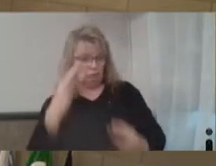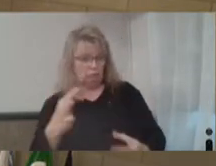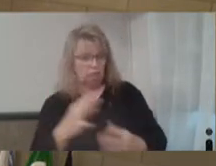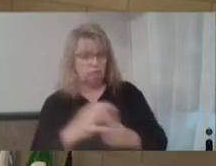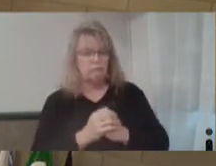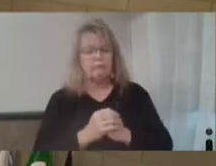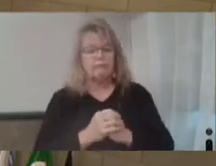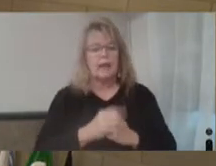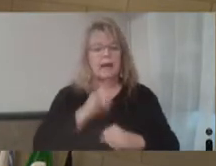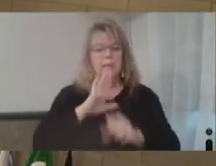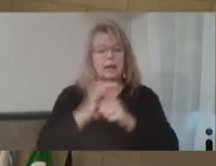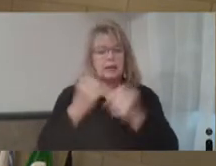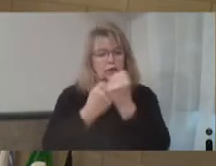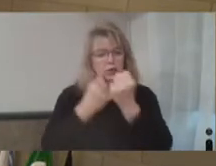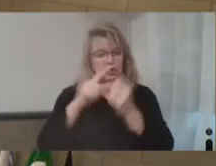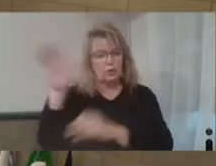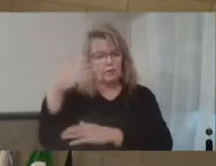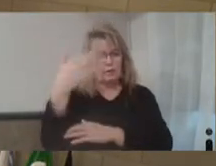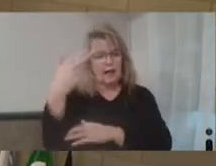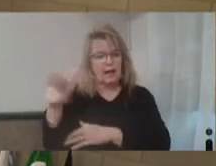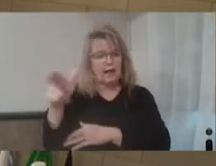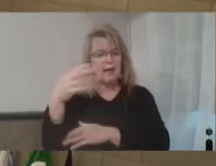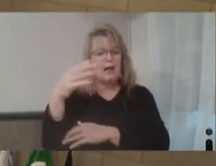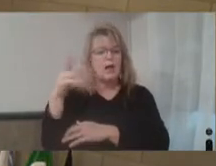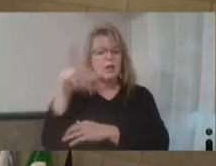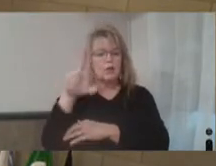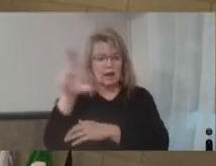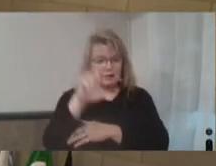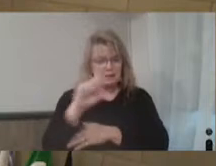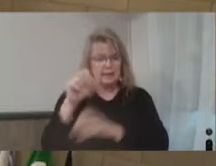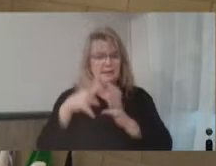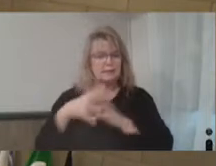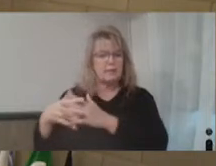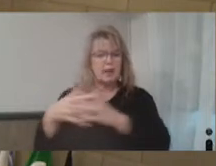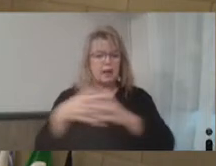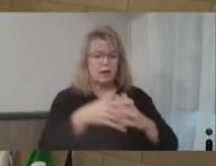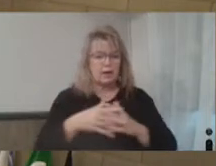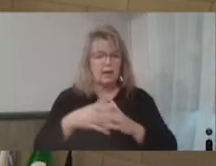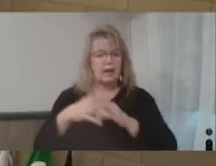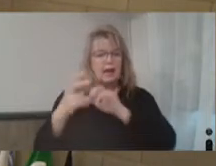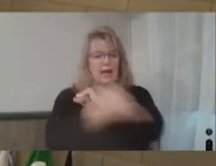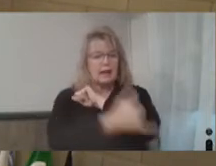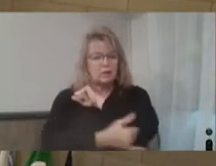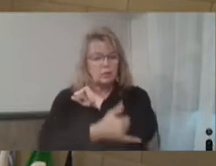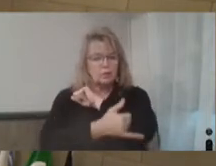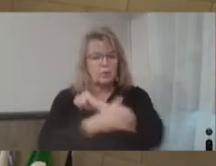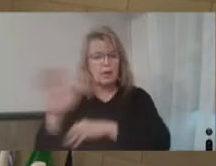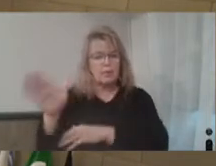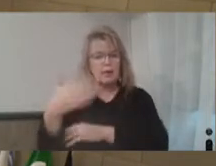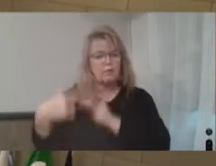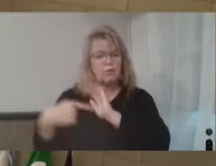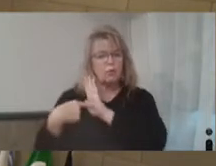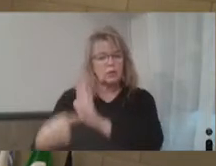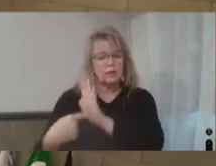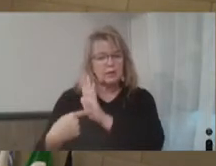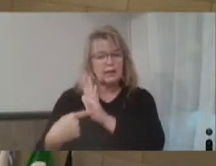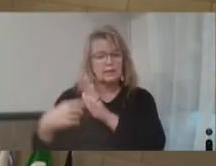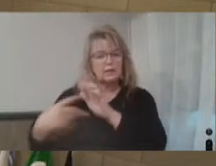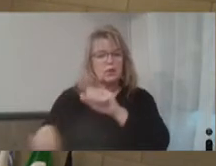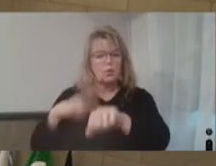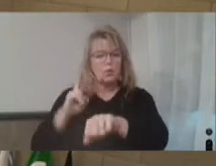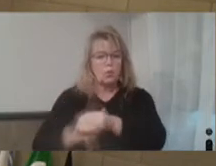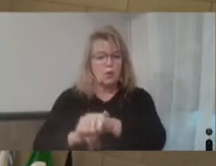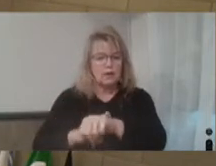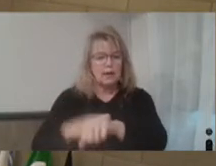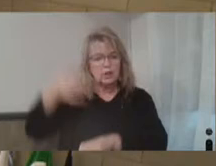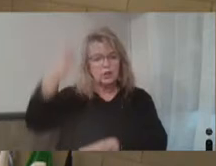I pledge allegiance to the flag of the United States of America and to the republic for which it stands,